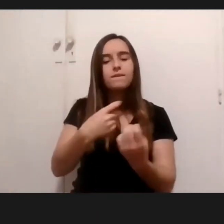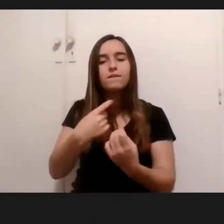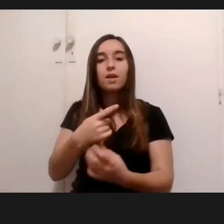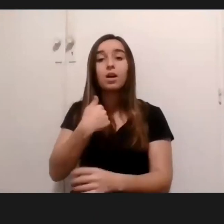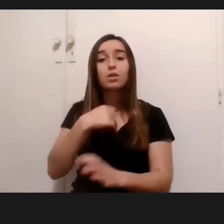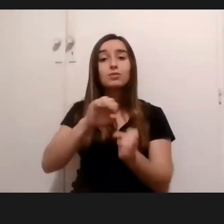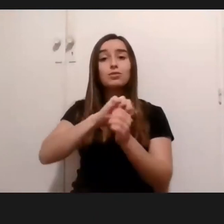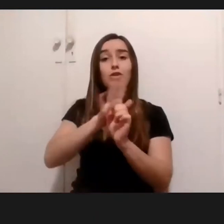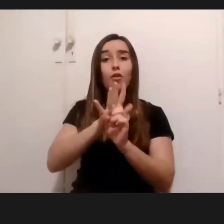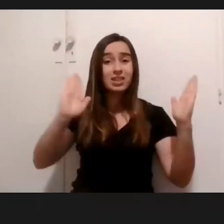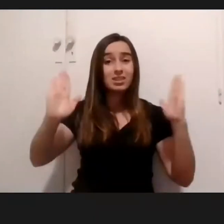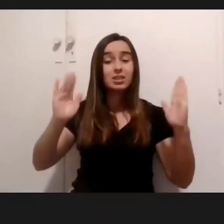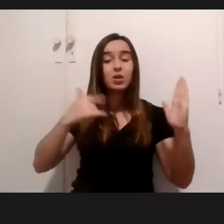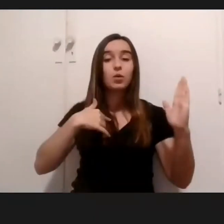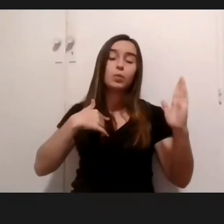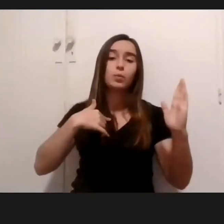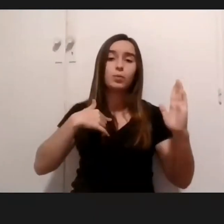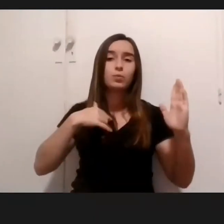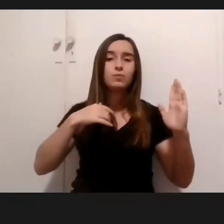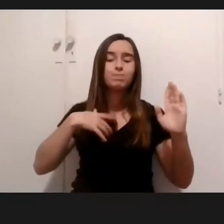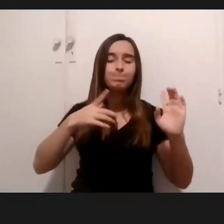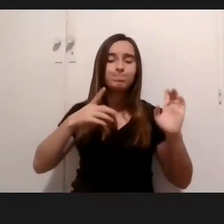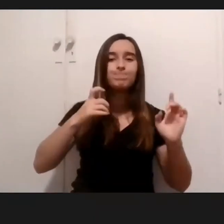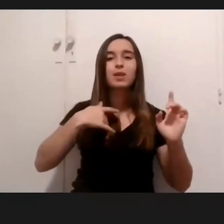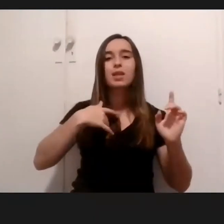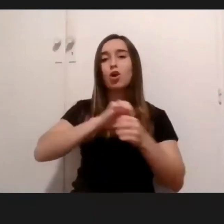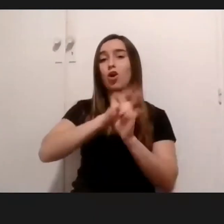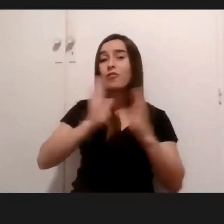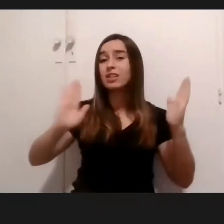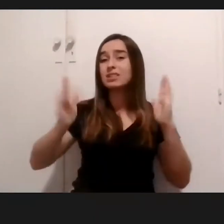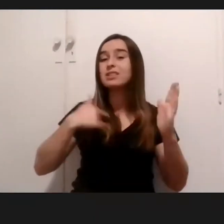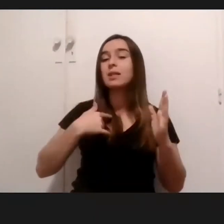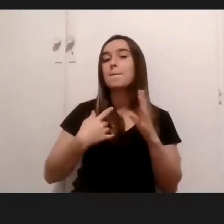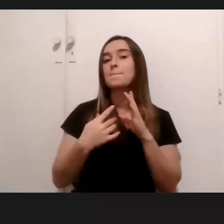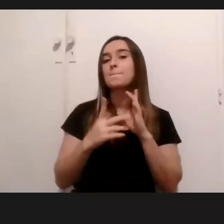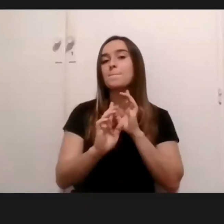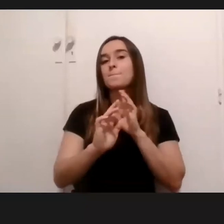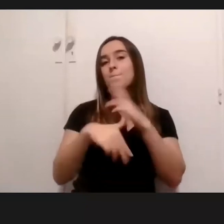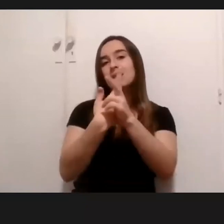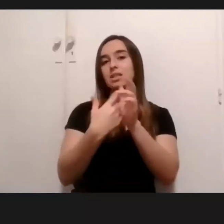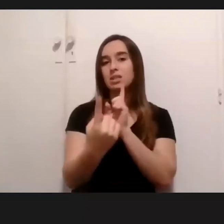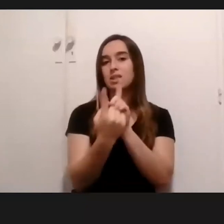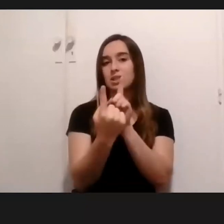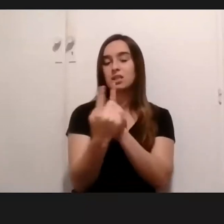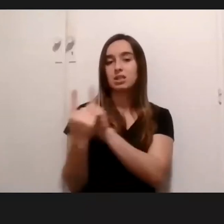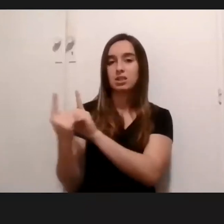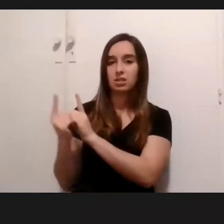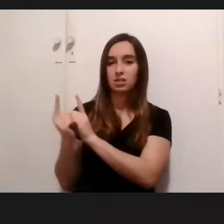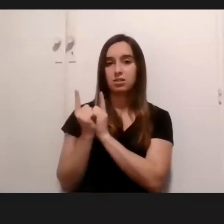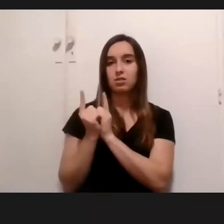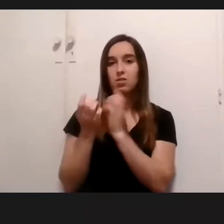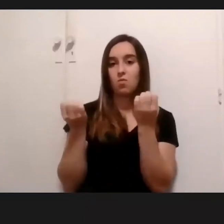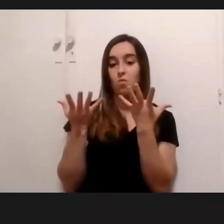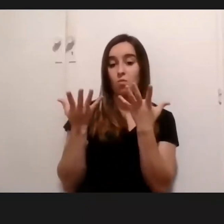the meetings online, but we also we had some challenges, because some